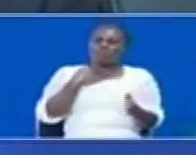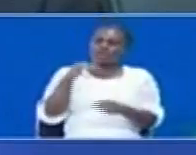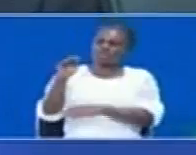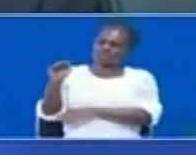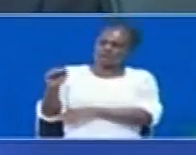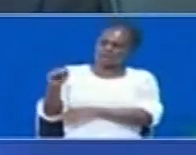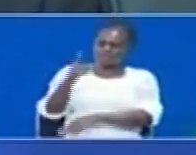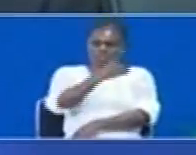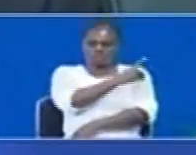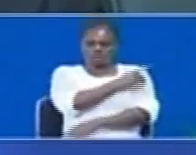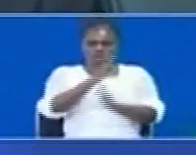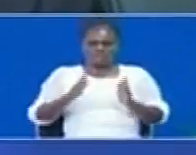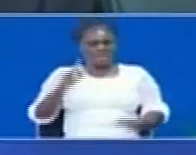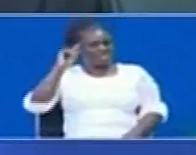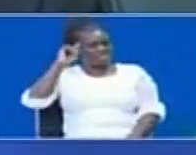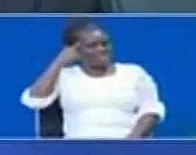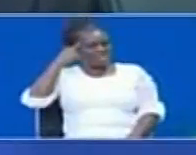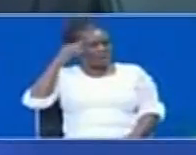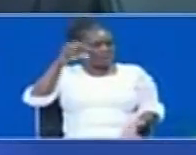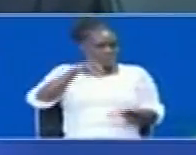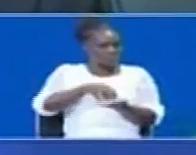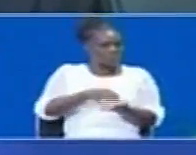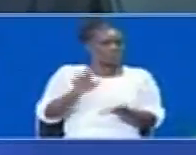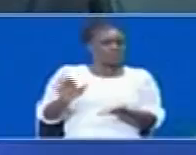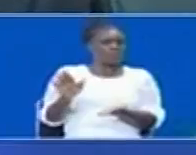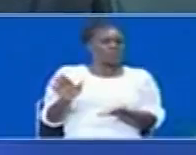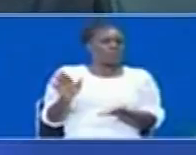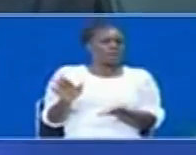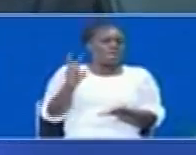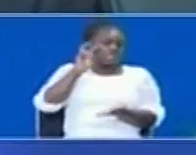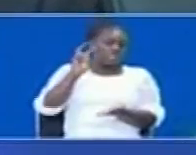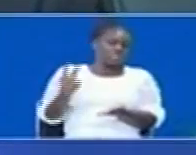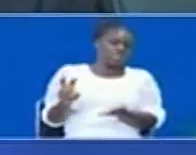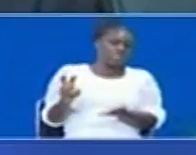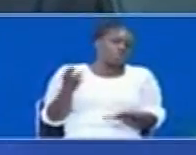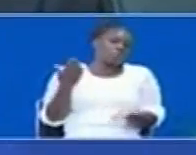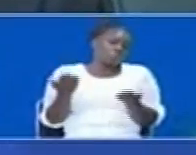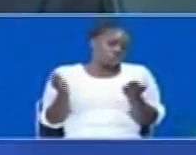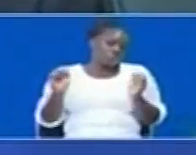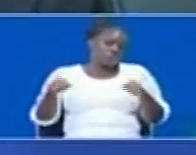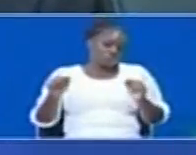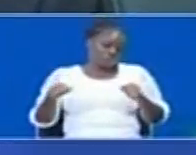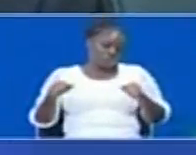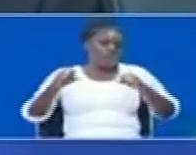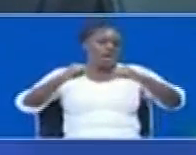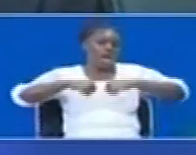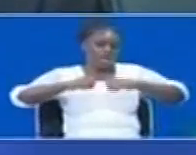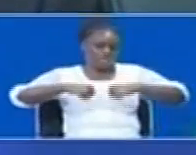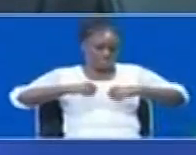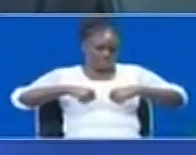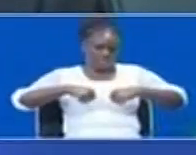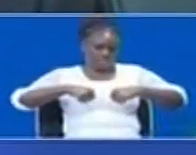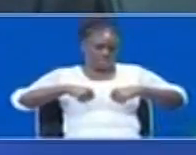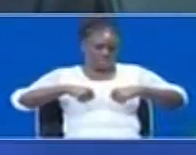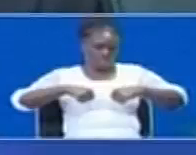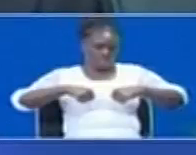to the doctors to reconsider their position and see whether we can reach a middle ground